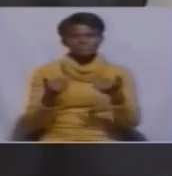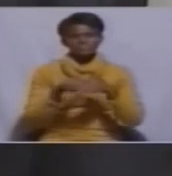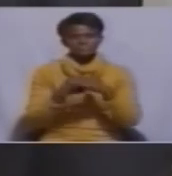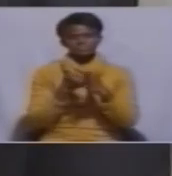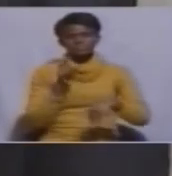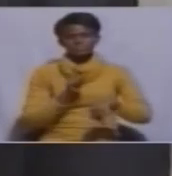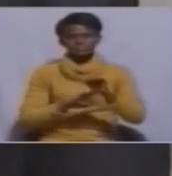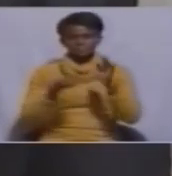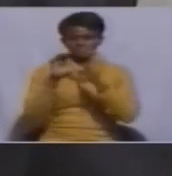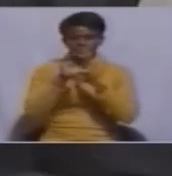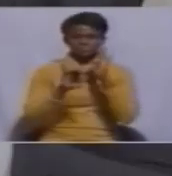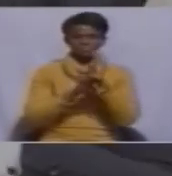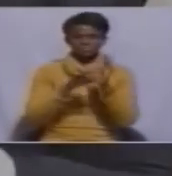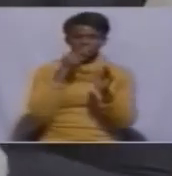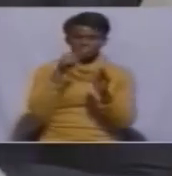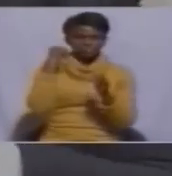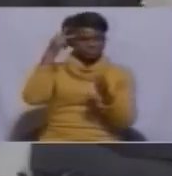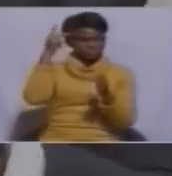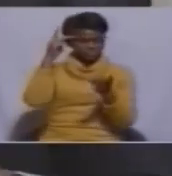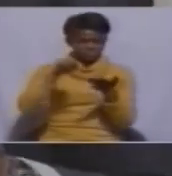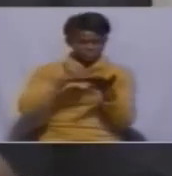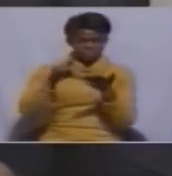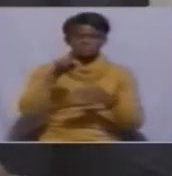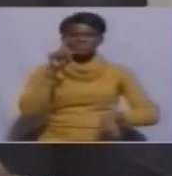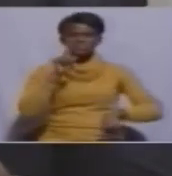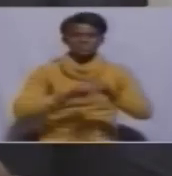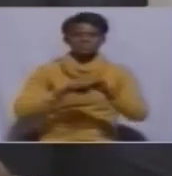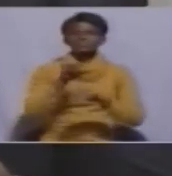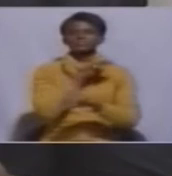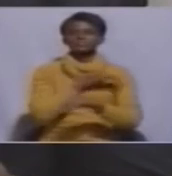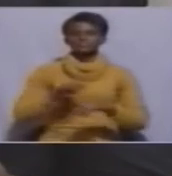the Constitution says that if a political party expels its member,